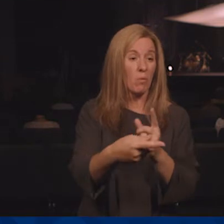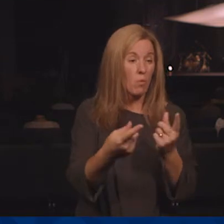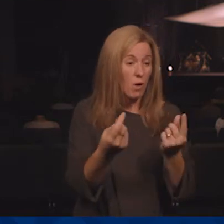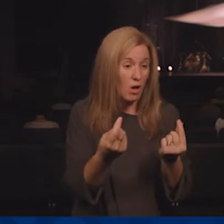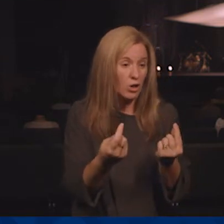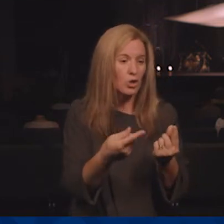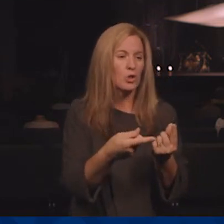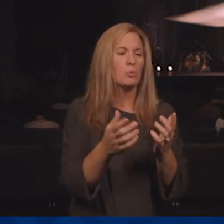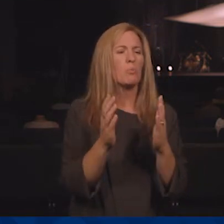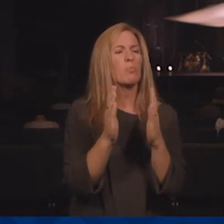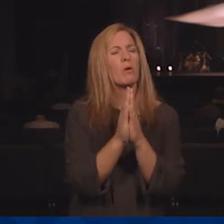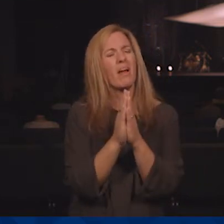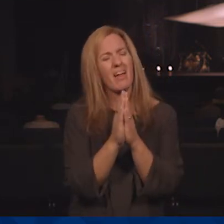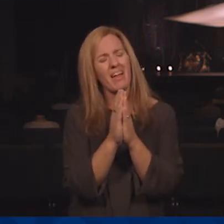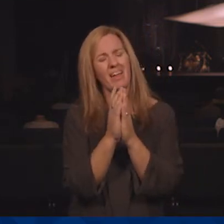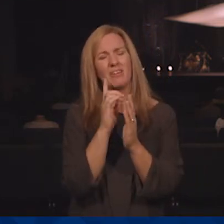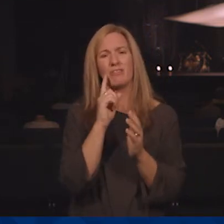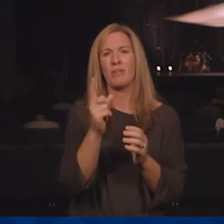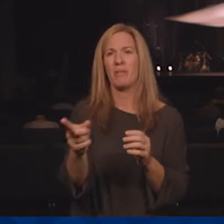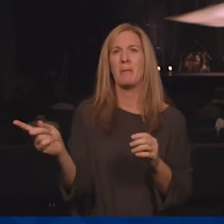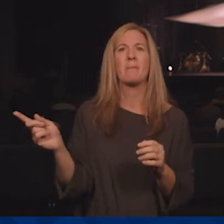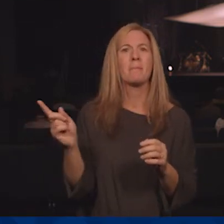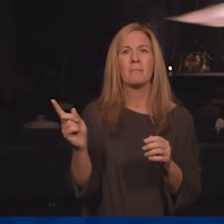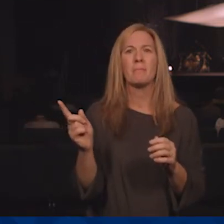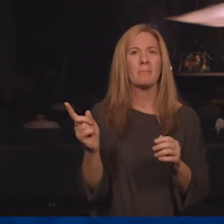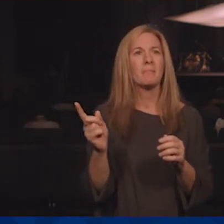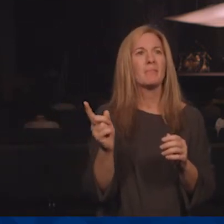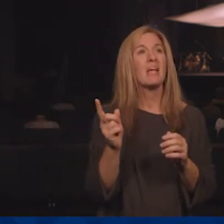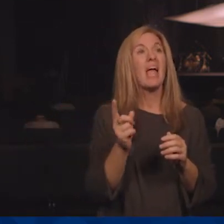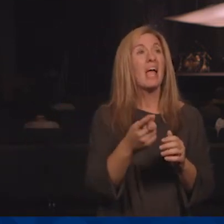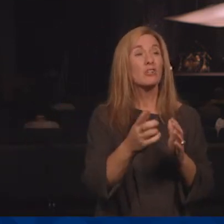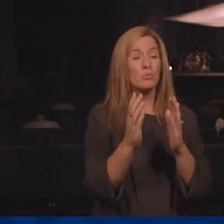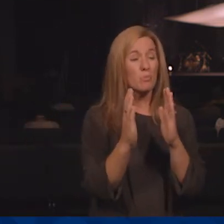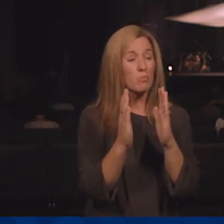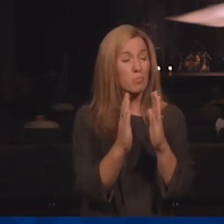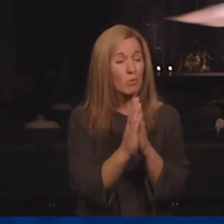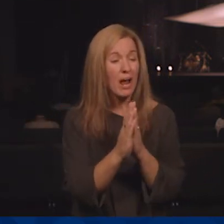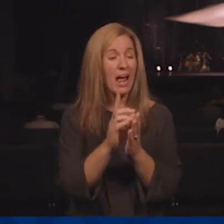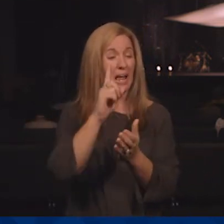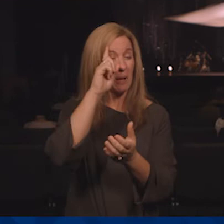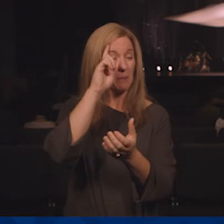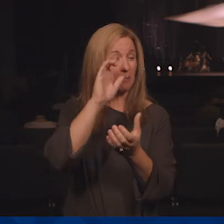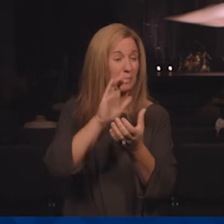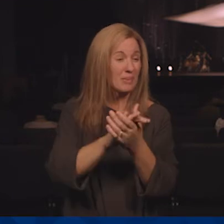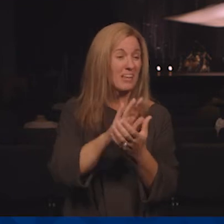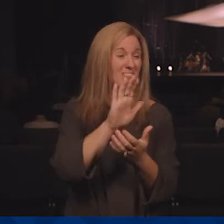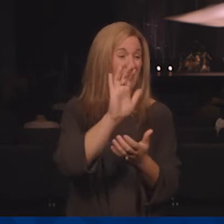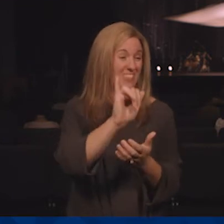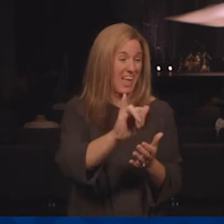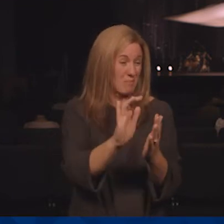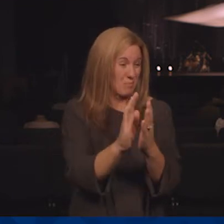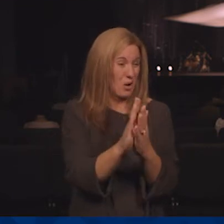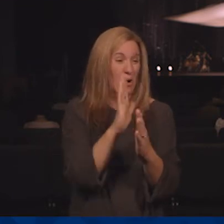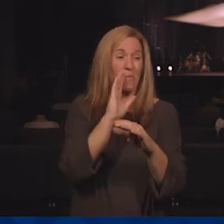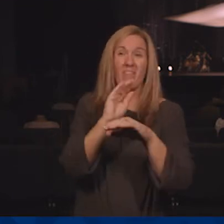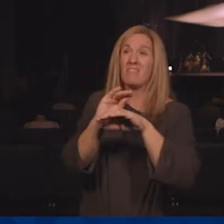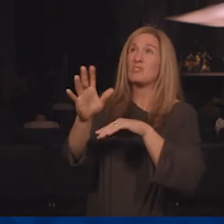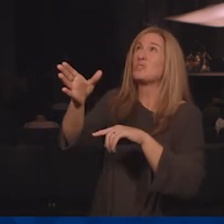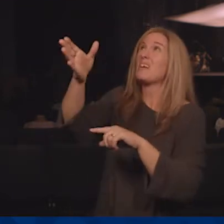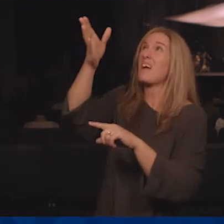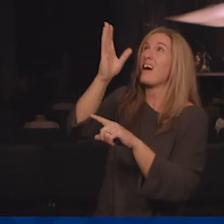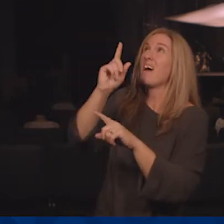for them. You're meant to pray as though your prayer will influence the God of the universe in a mysterious way that we don't